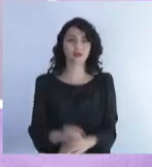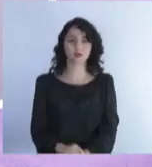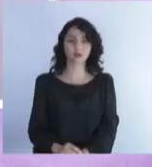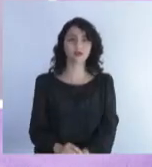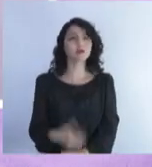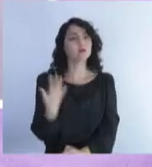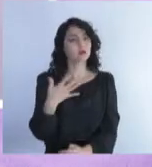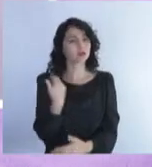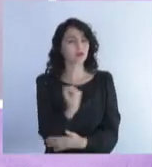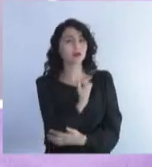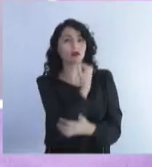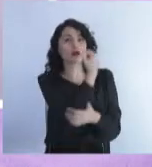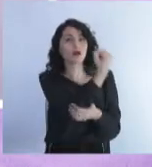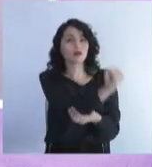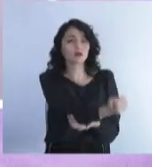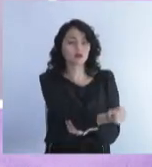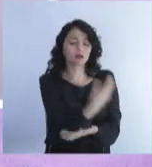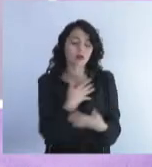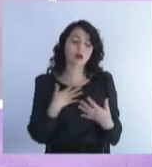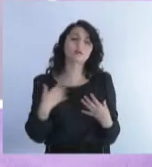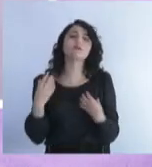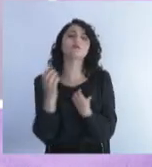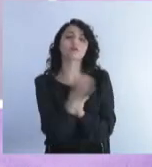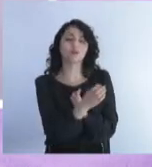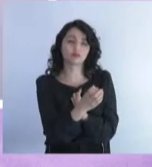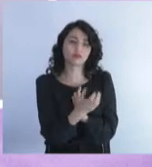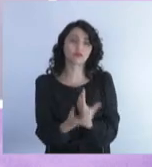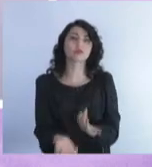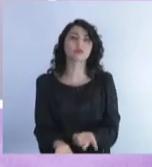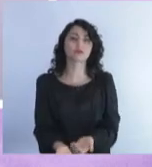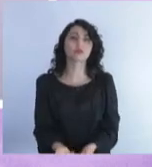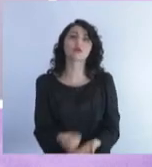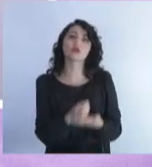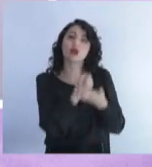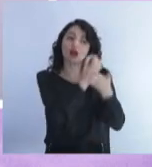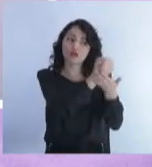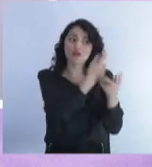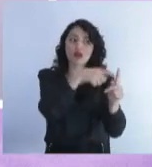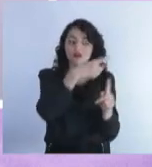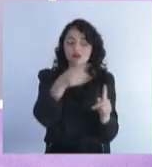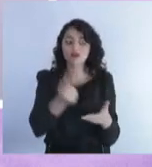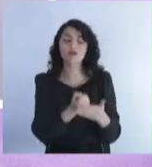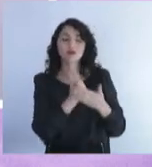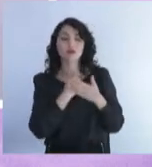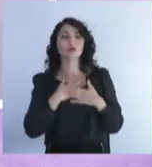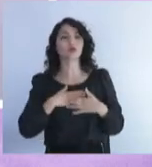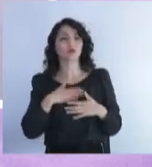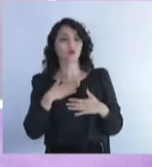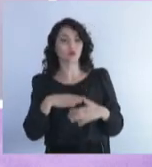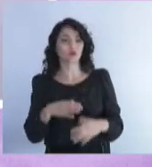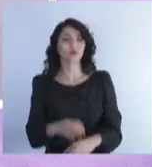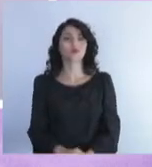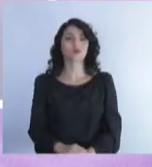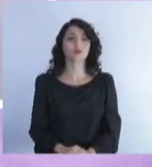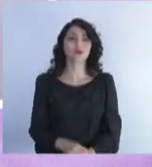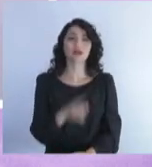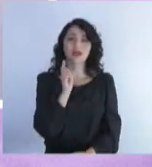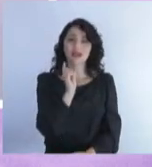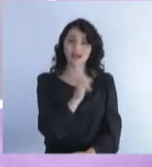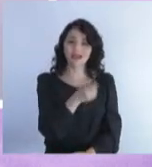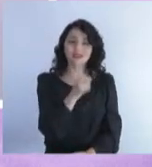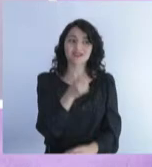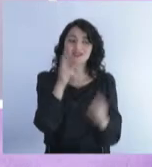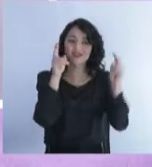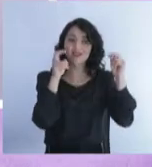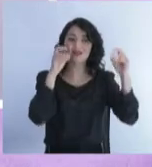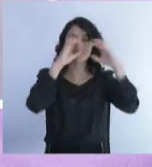then you might act compassionately. You might help the other person. And this has to do